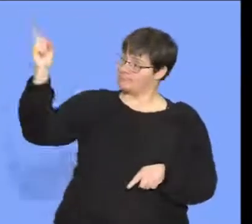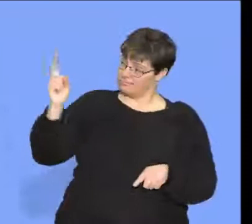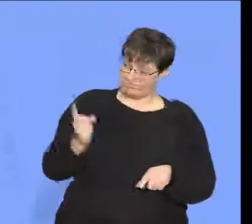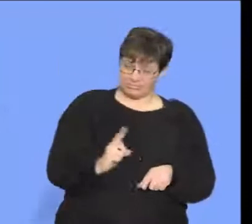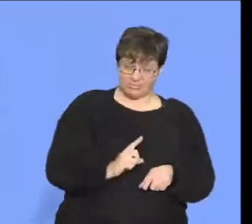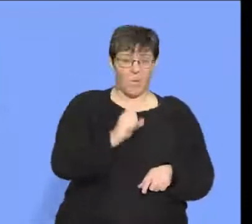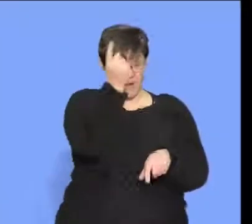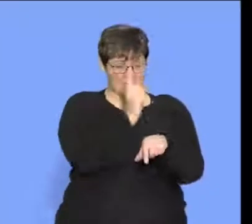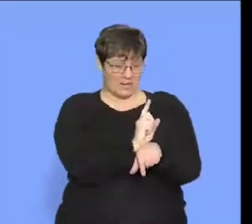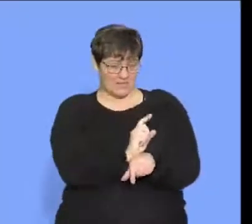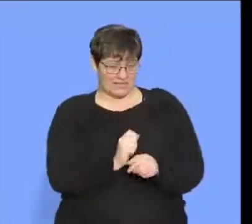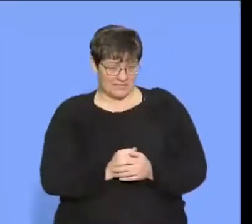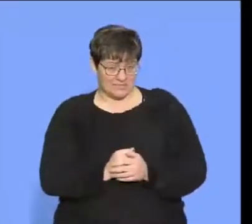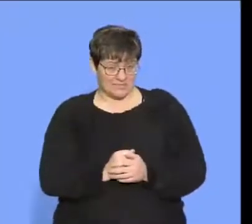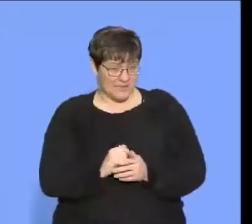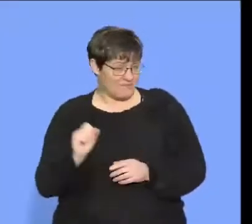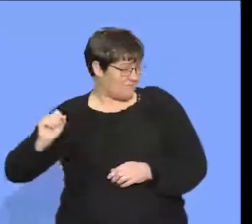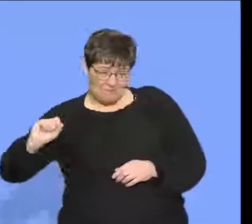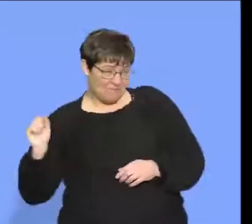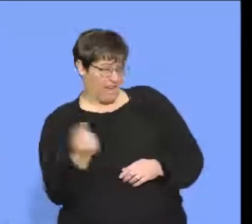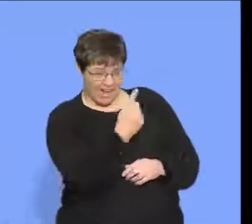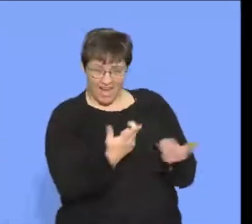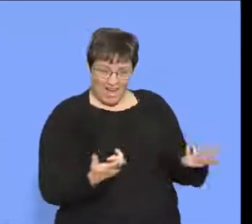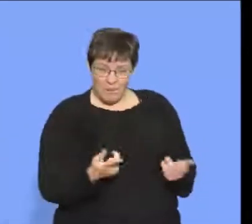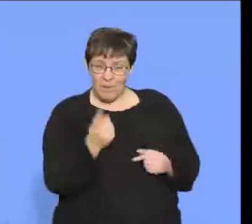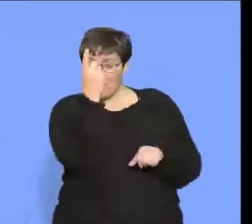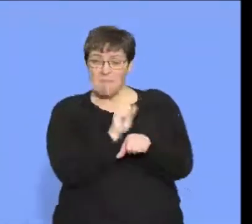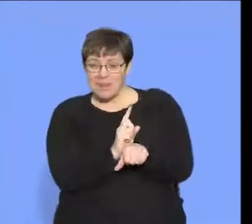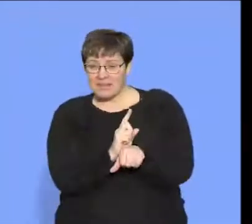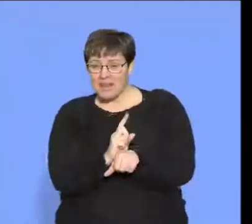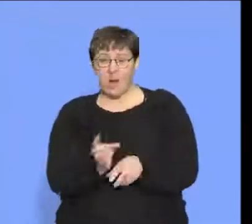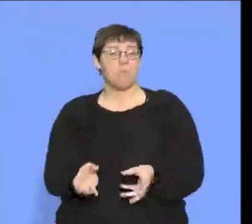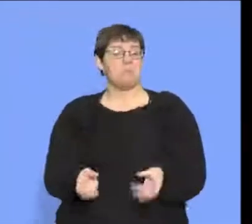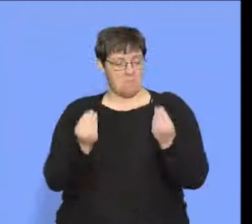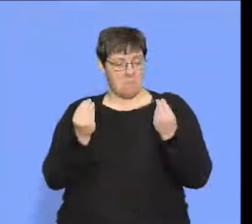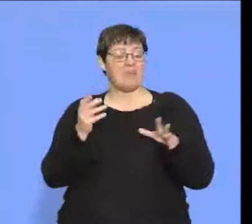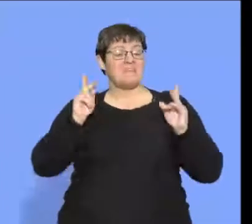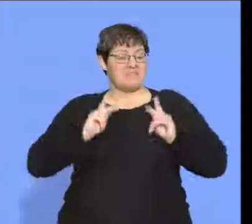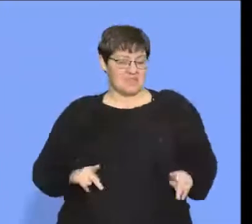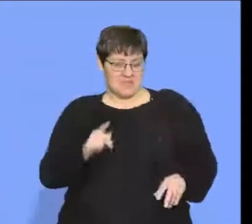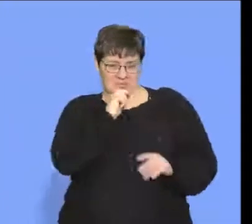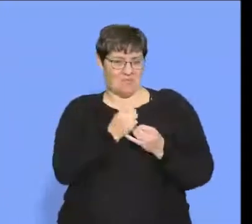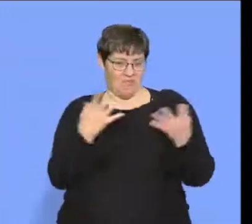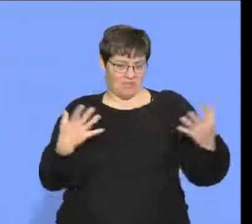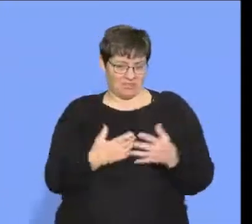light travels in a single minute. It's quite a distance, but we use it a lot in